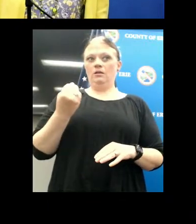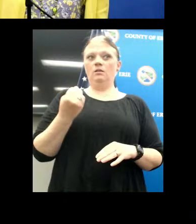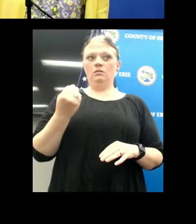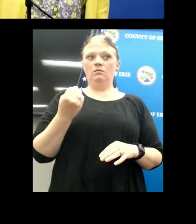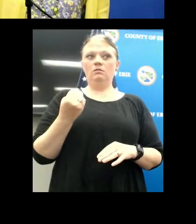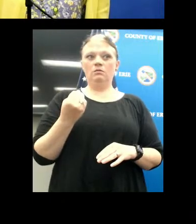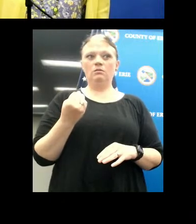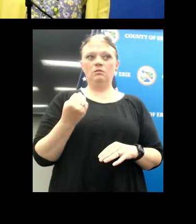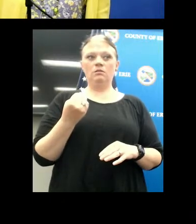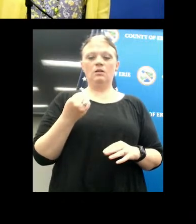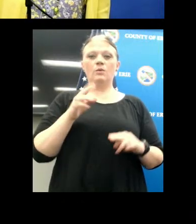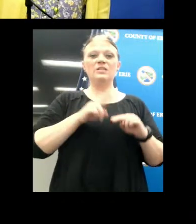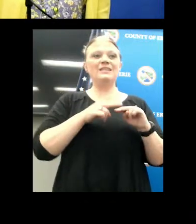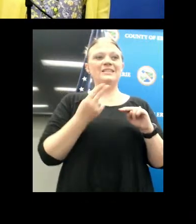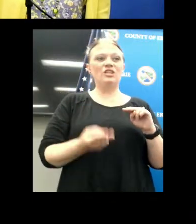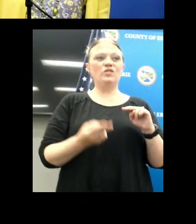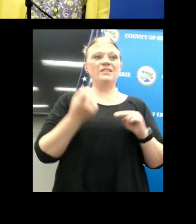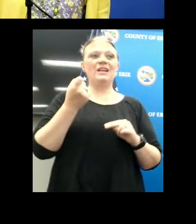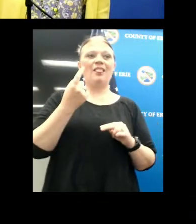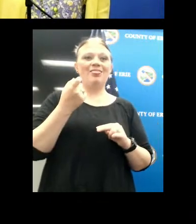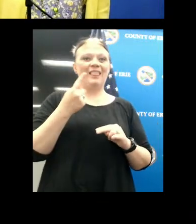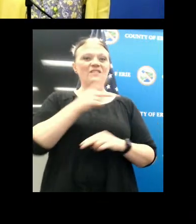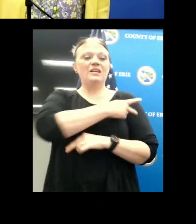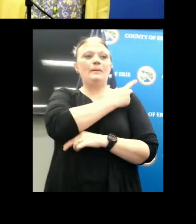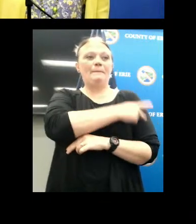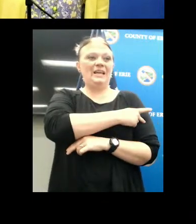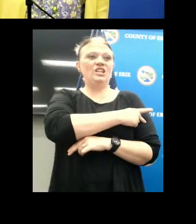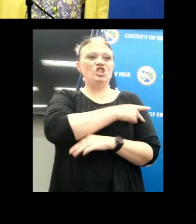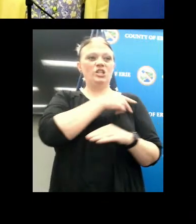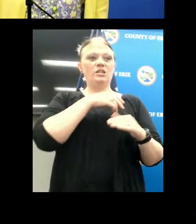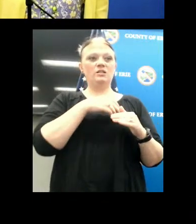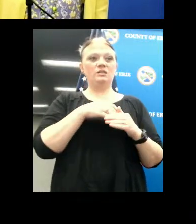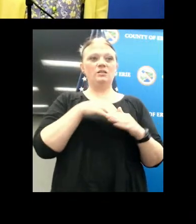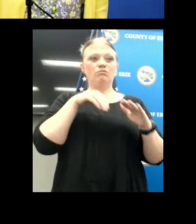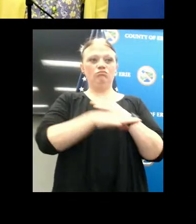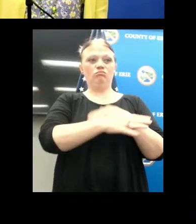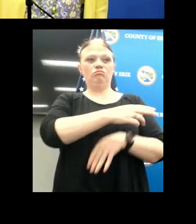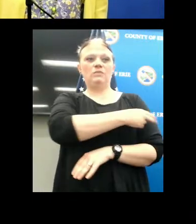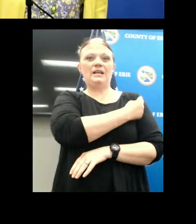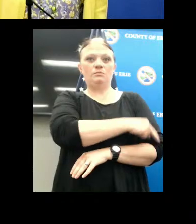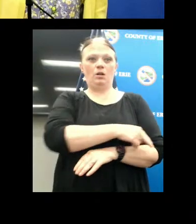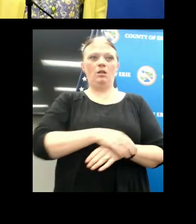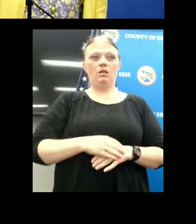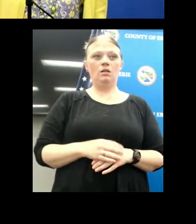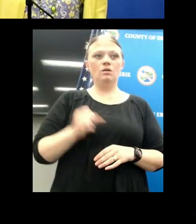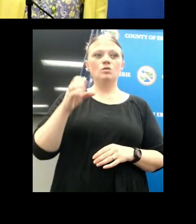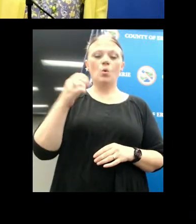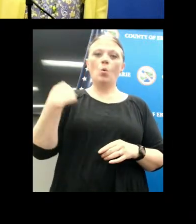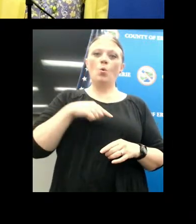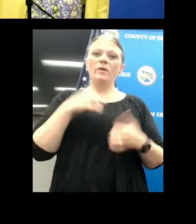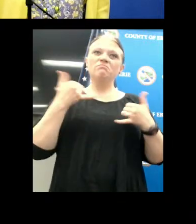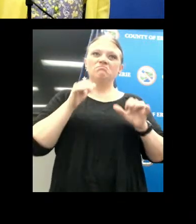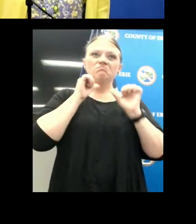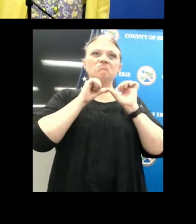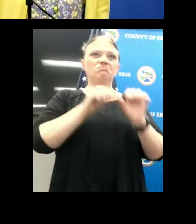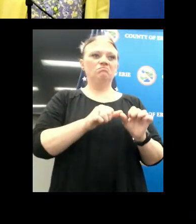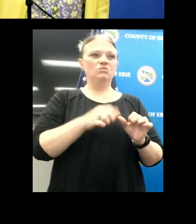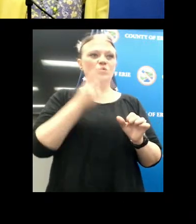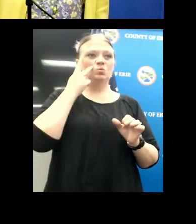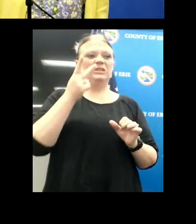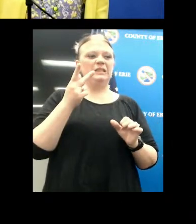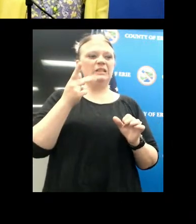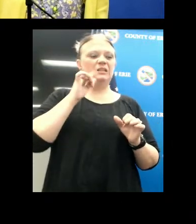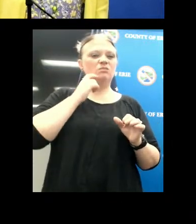there were a decrease in 11 patients admitted to the hospital. So we're still continuing to see a